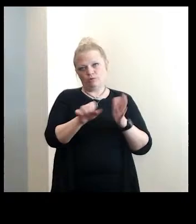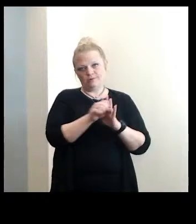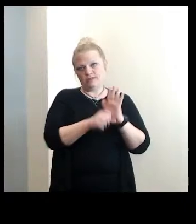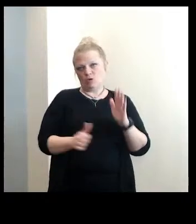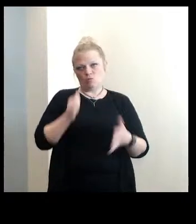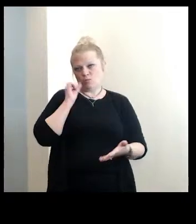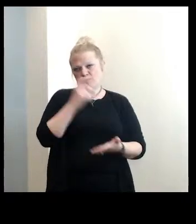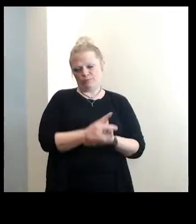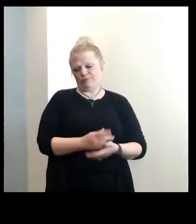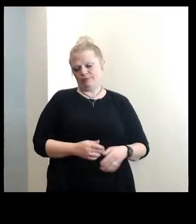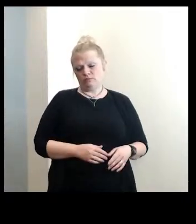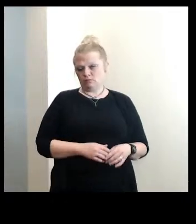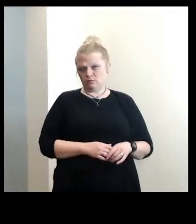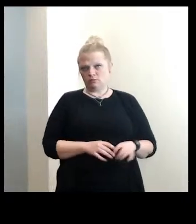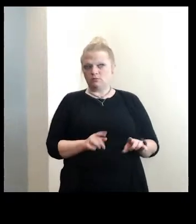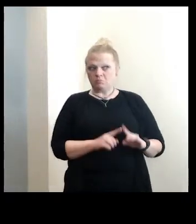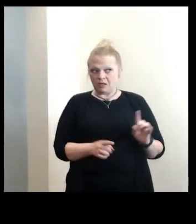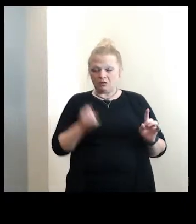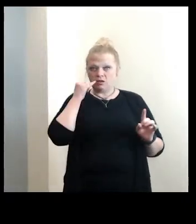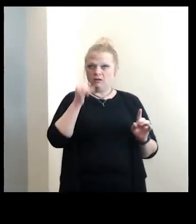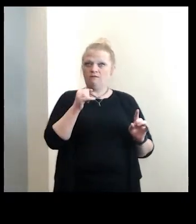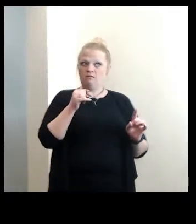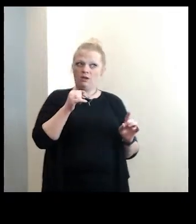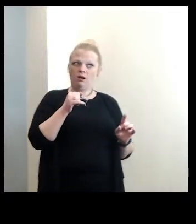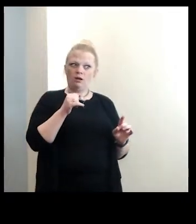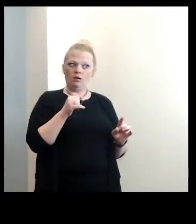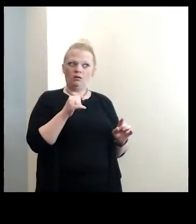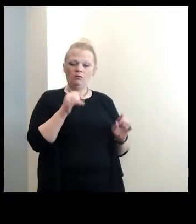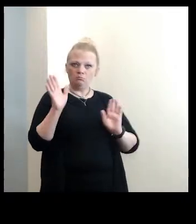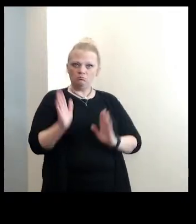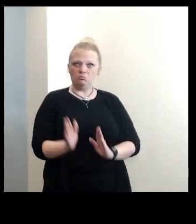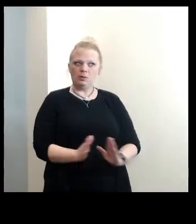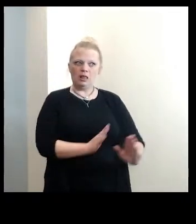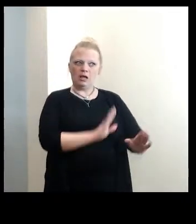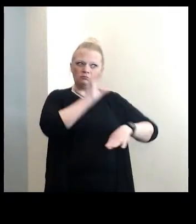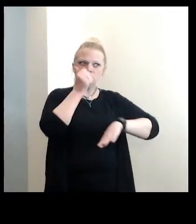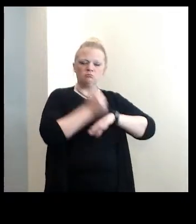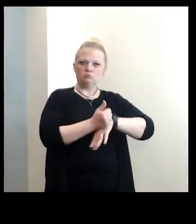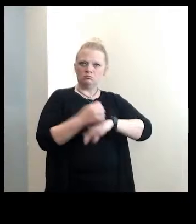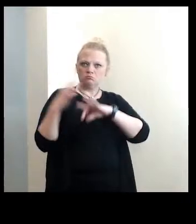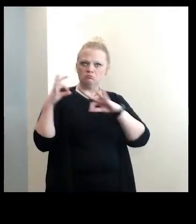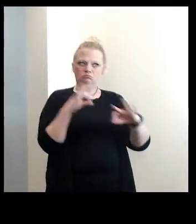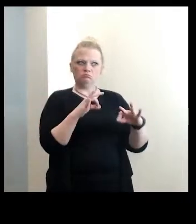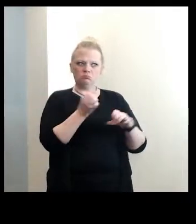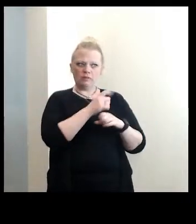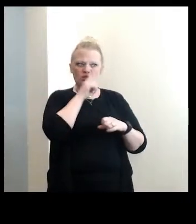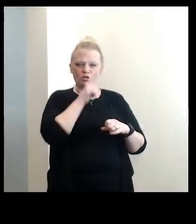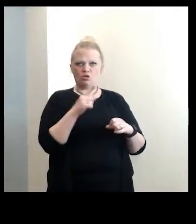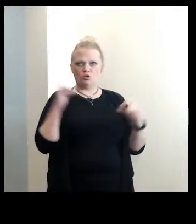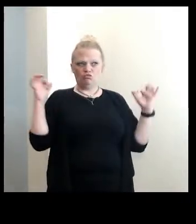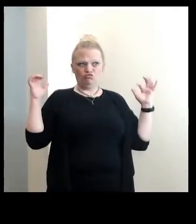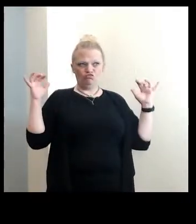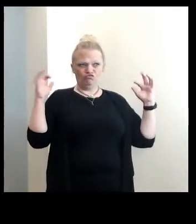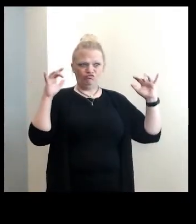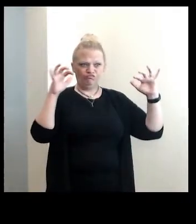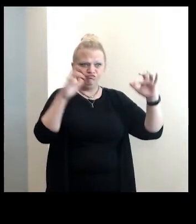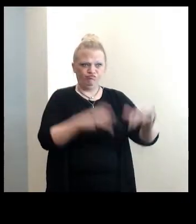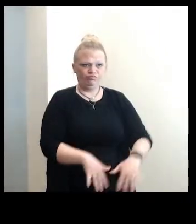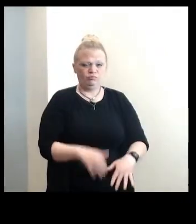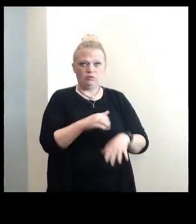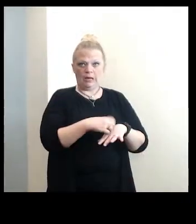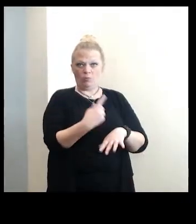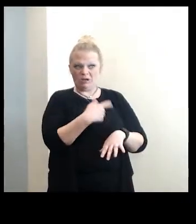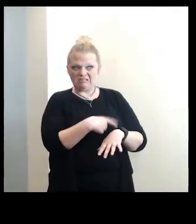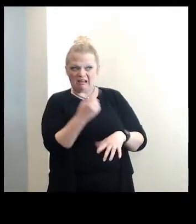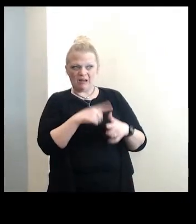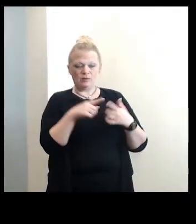approve that. But I think if they come up with a realistic plan to ensure that you don't have a huge amount of people at any one time,